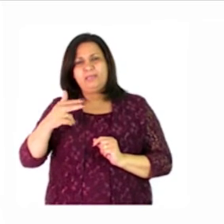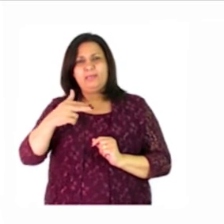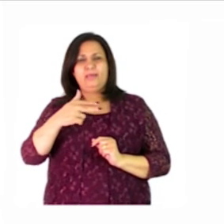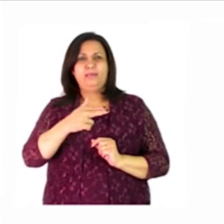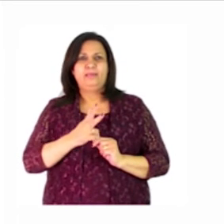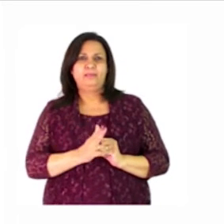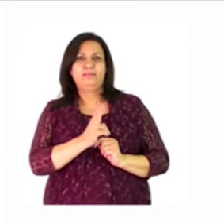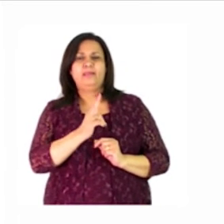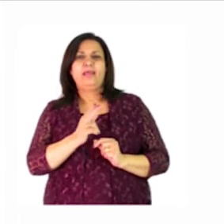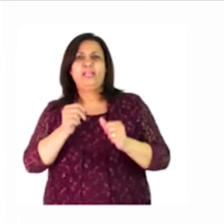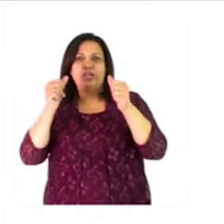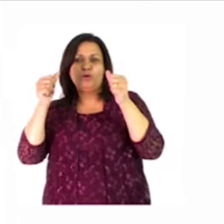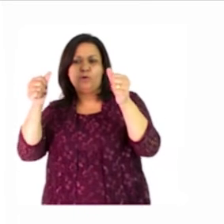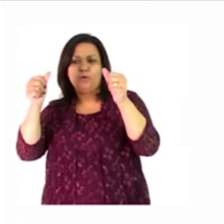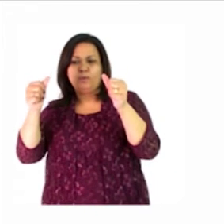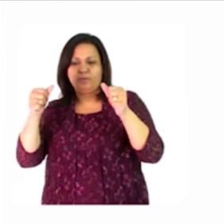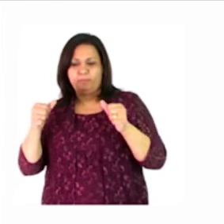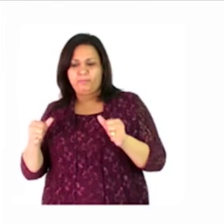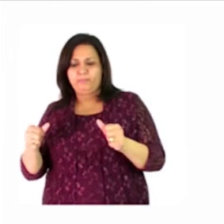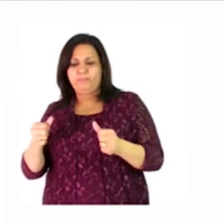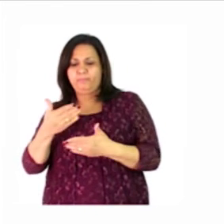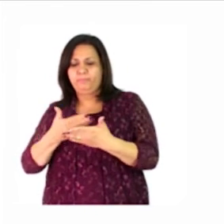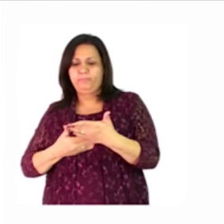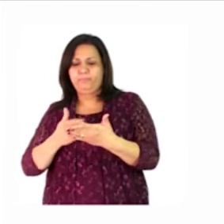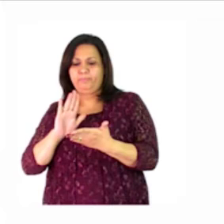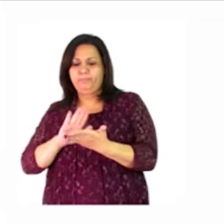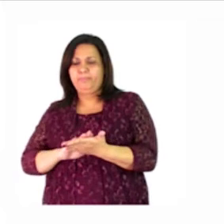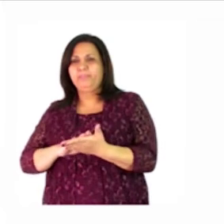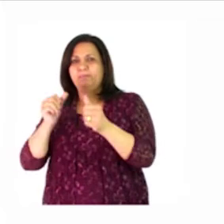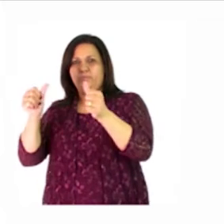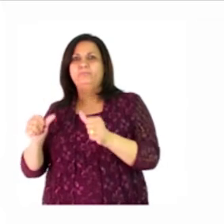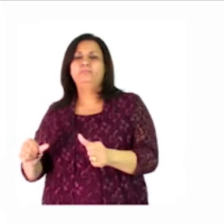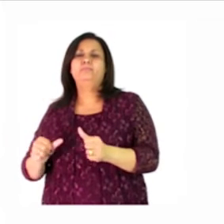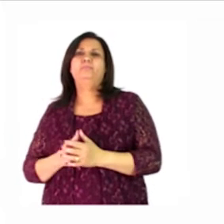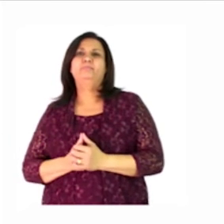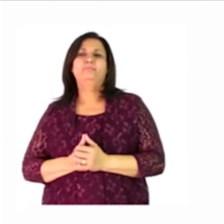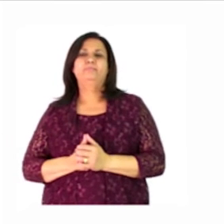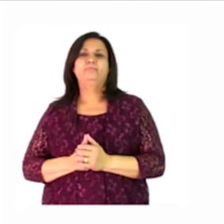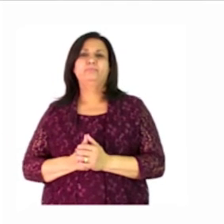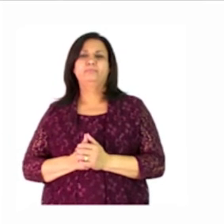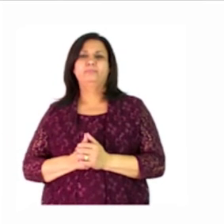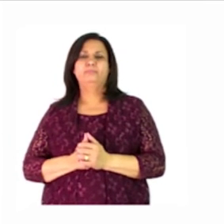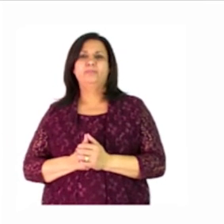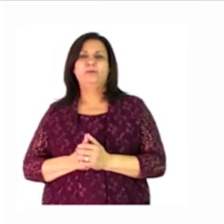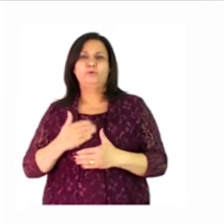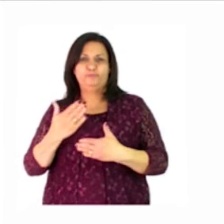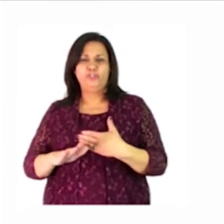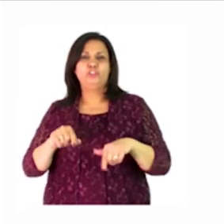page 22. So that is one activity that you have to complete